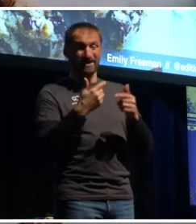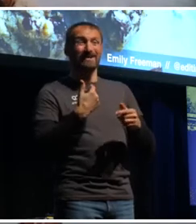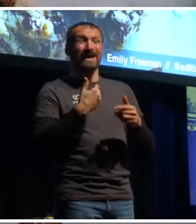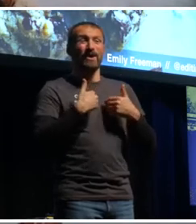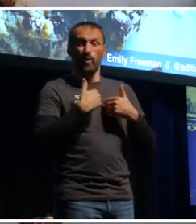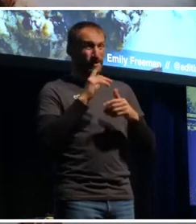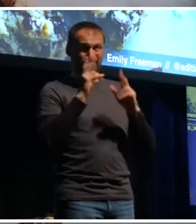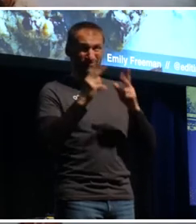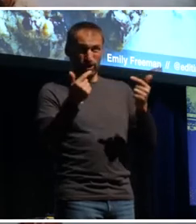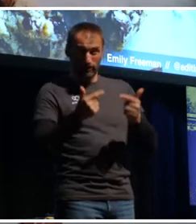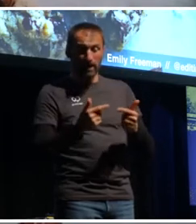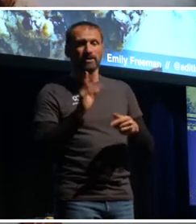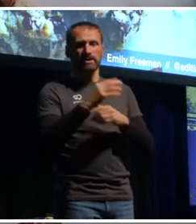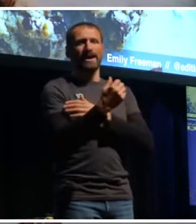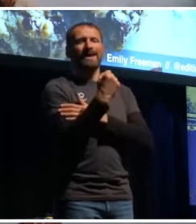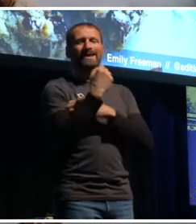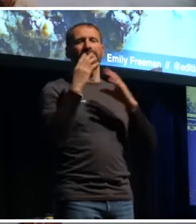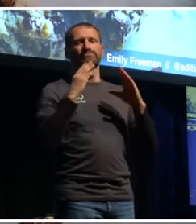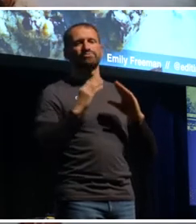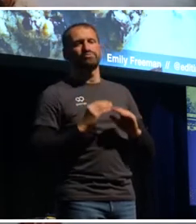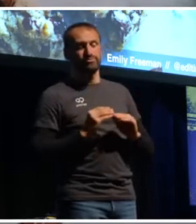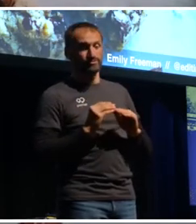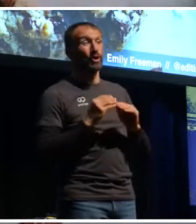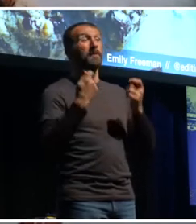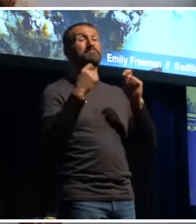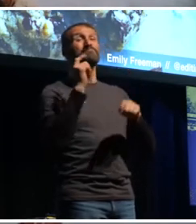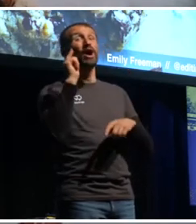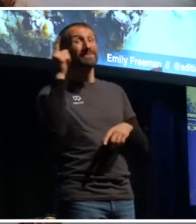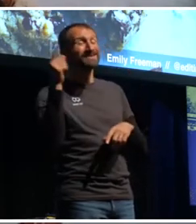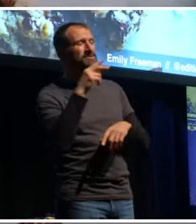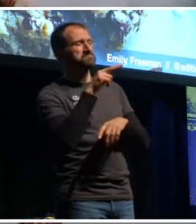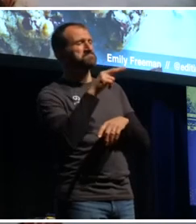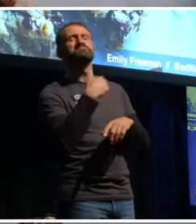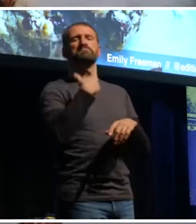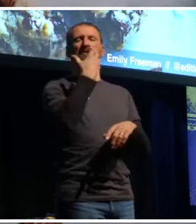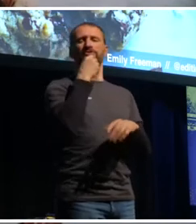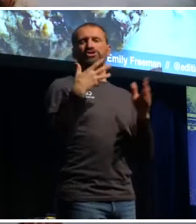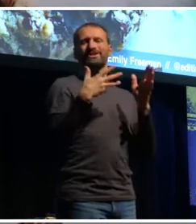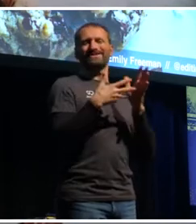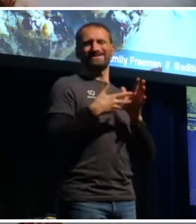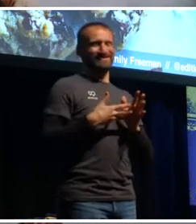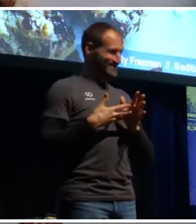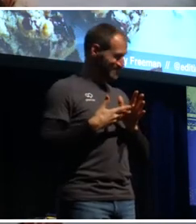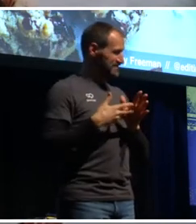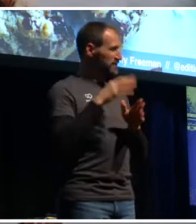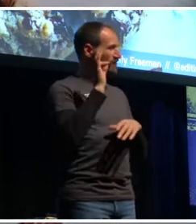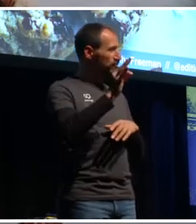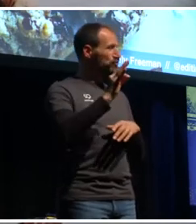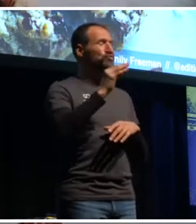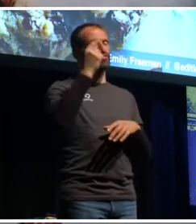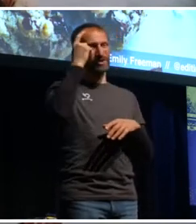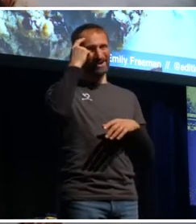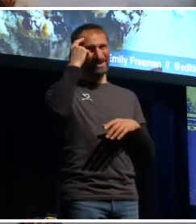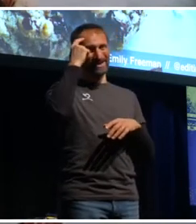Baumeister resurrected it. And he came up with a fairly devious way to test willpower. He and his team designed a study to determine